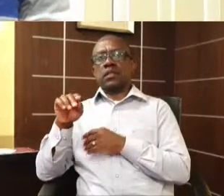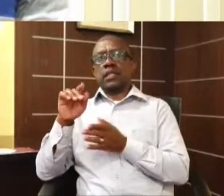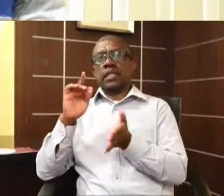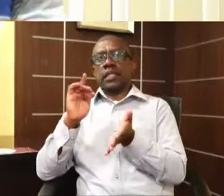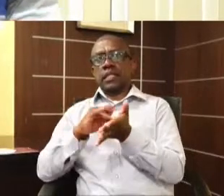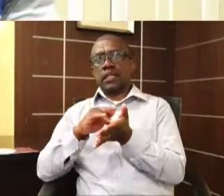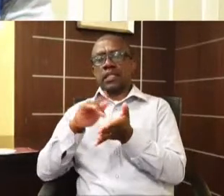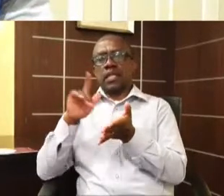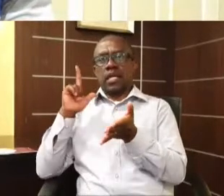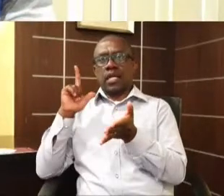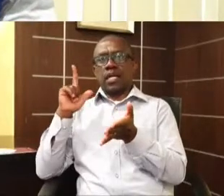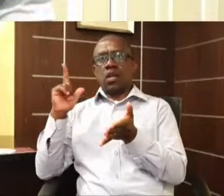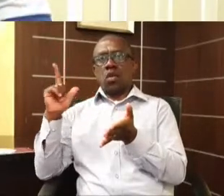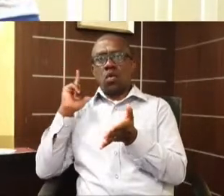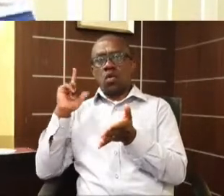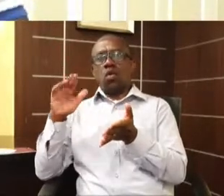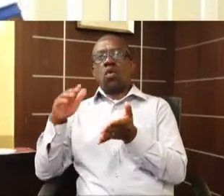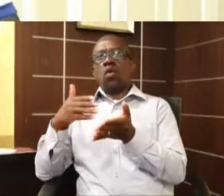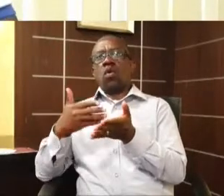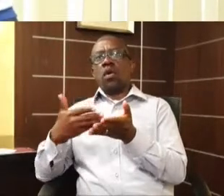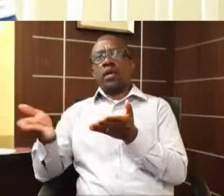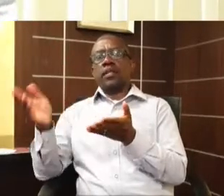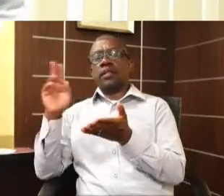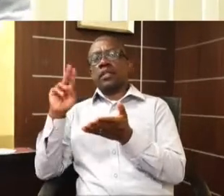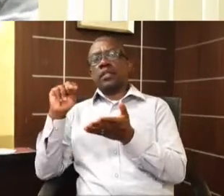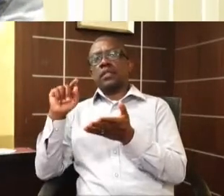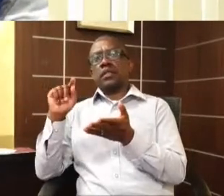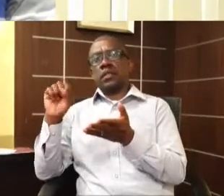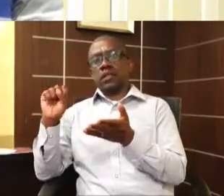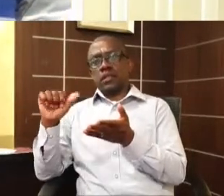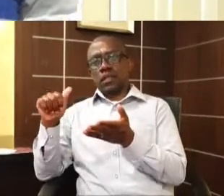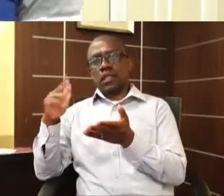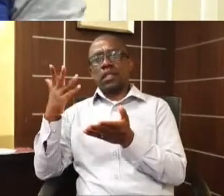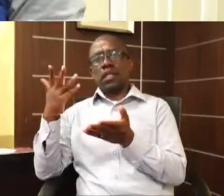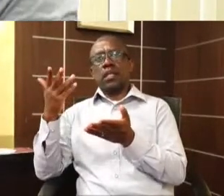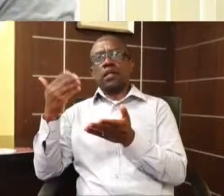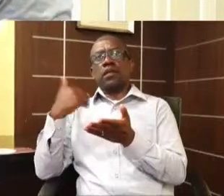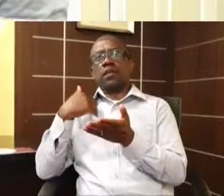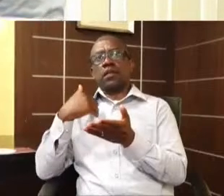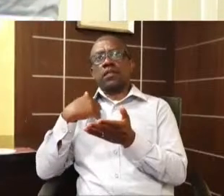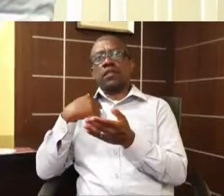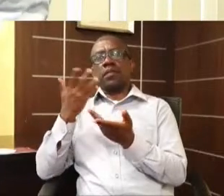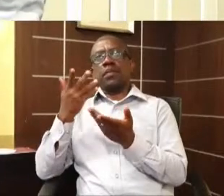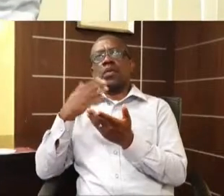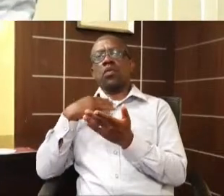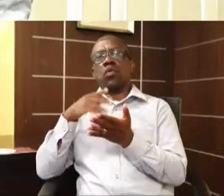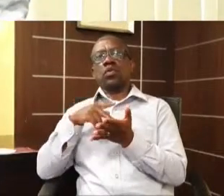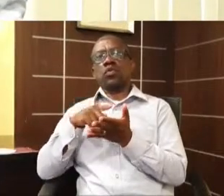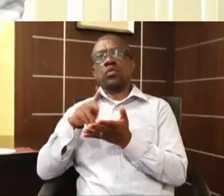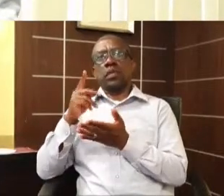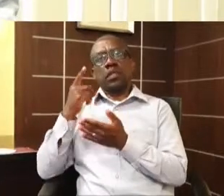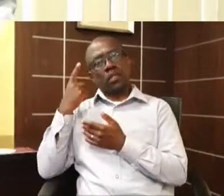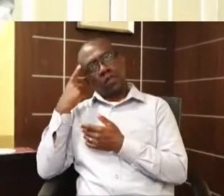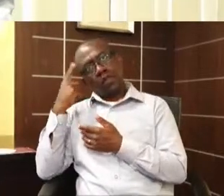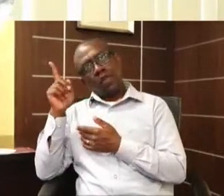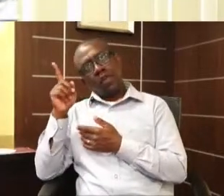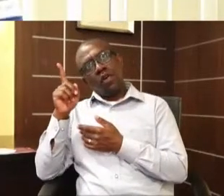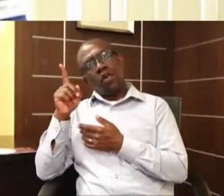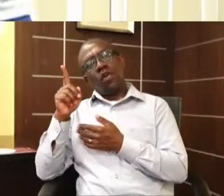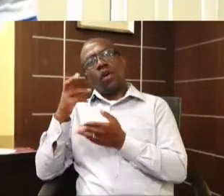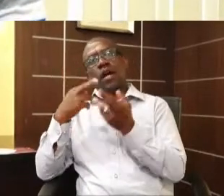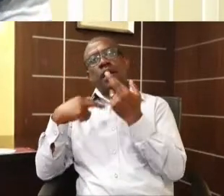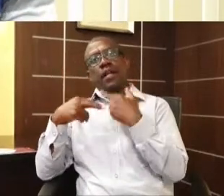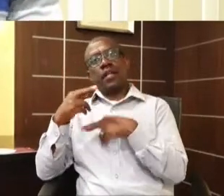legal issues or even NTSA issues. If you want to pay for instance, for renewing a